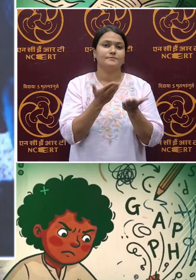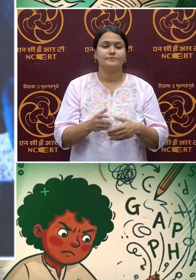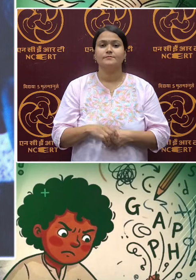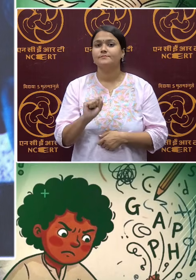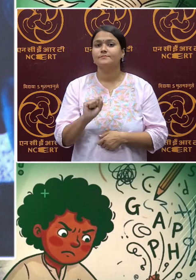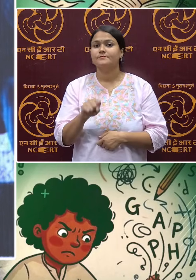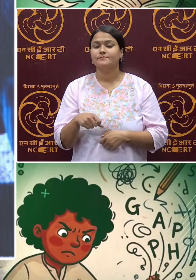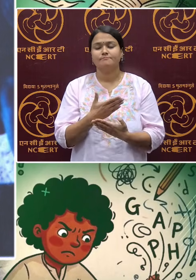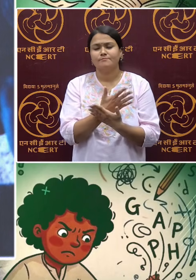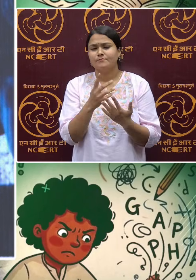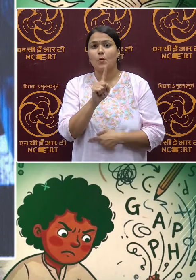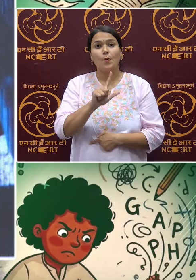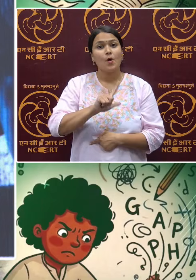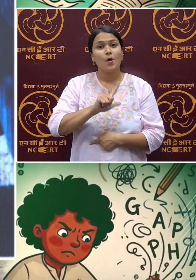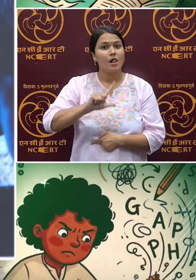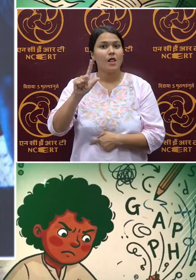we have received